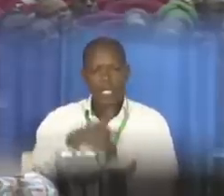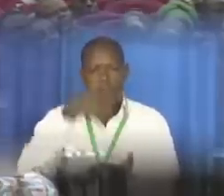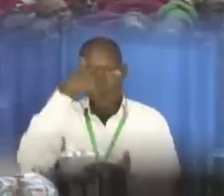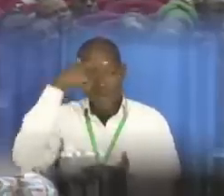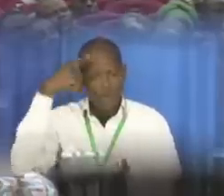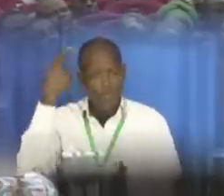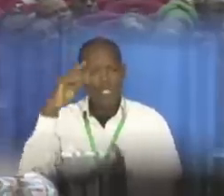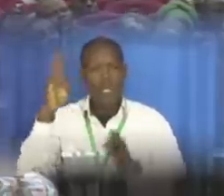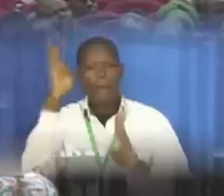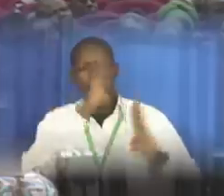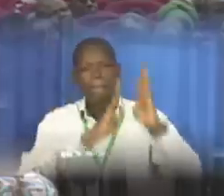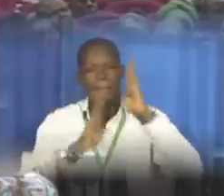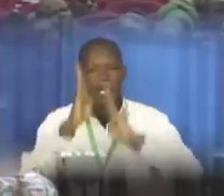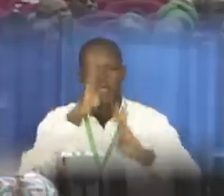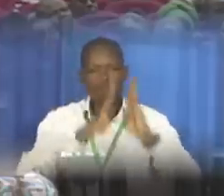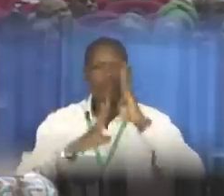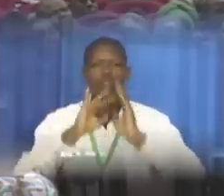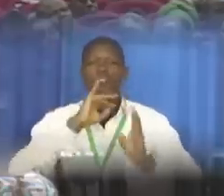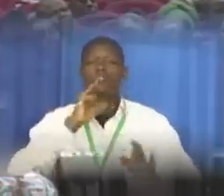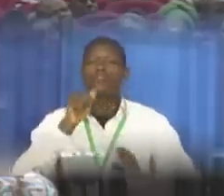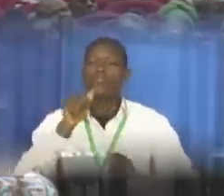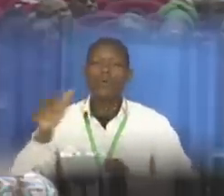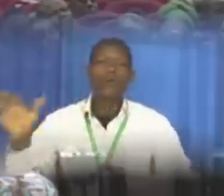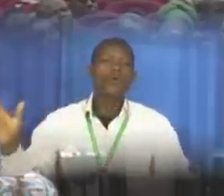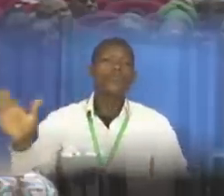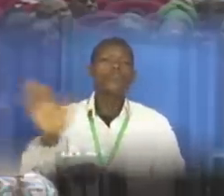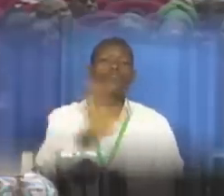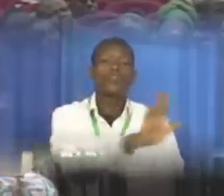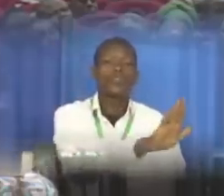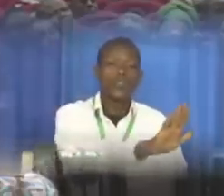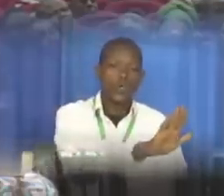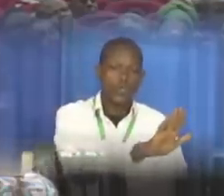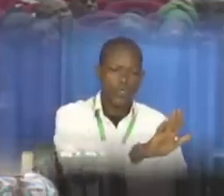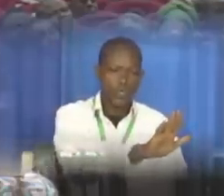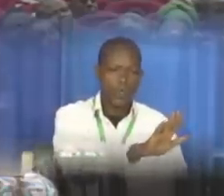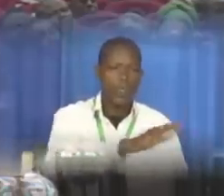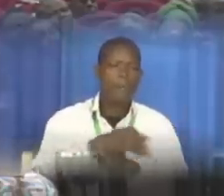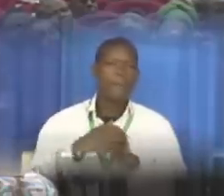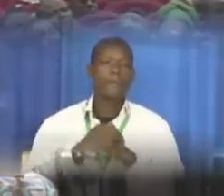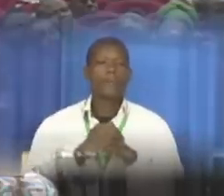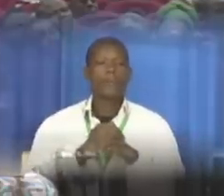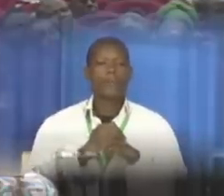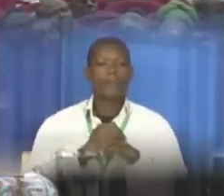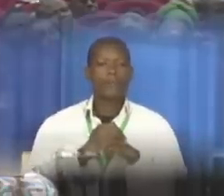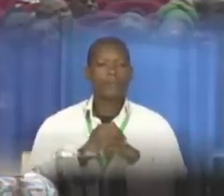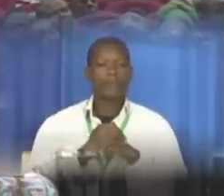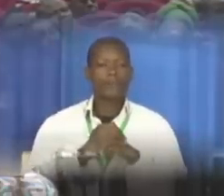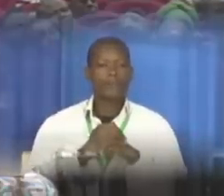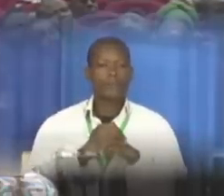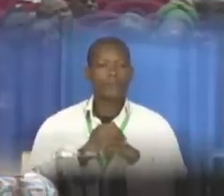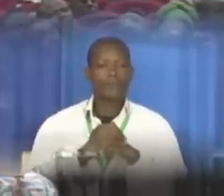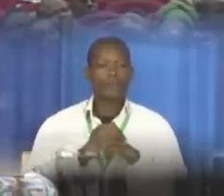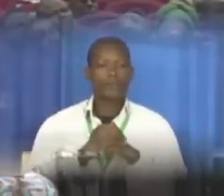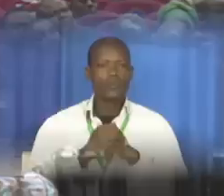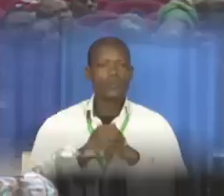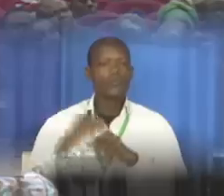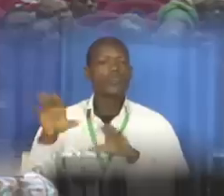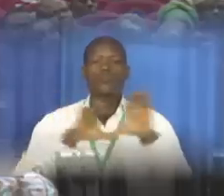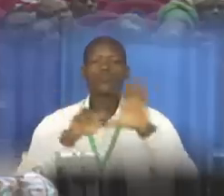yours. The battle is not yours. Don't